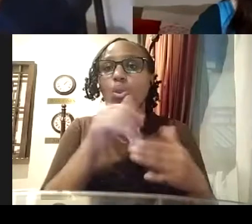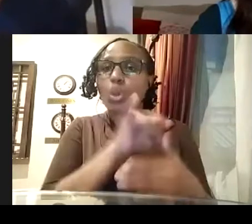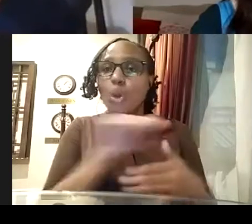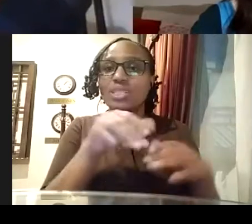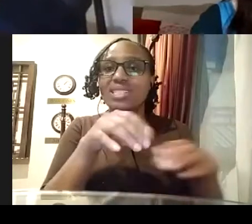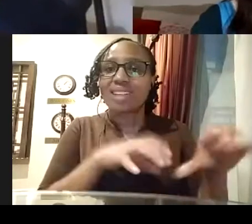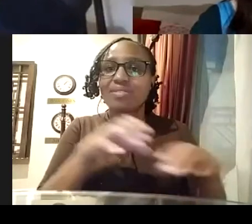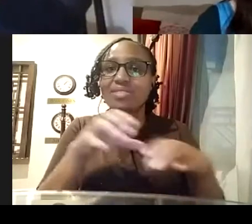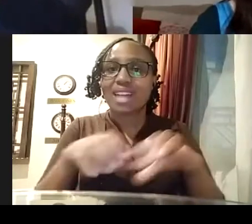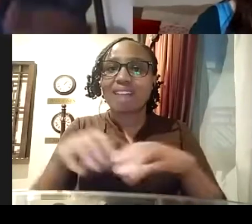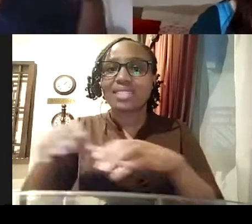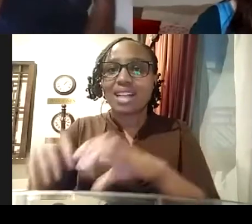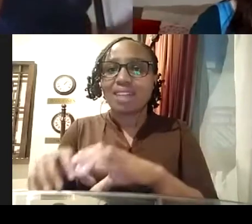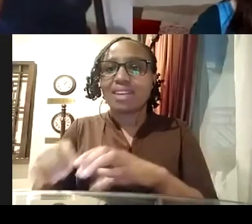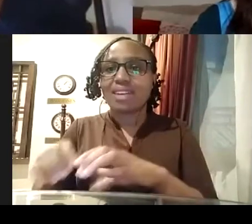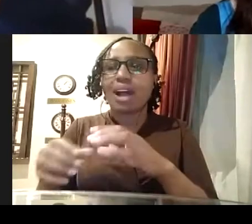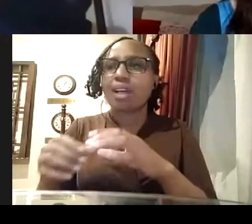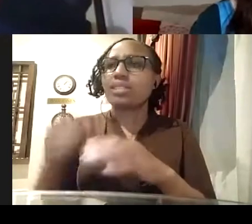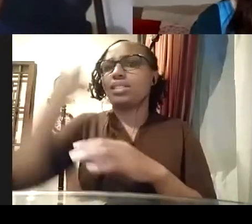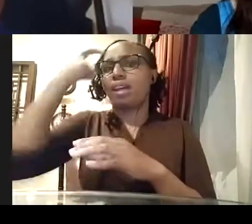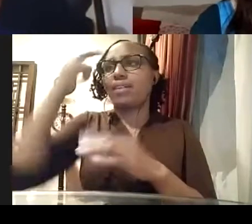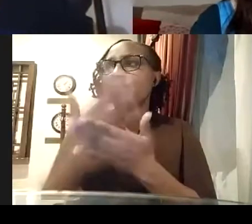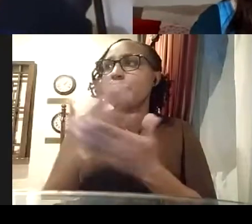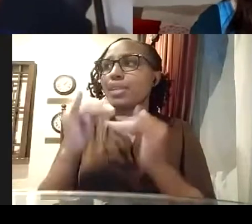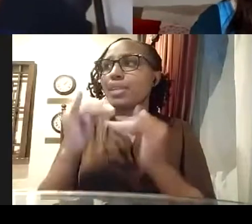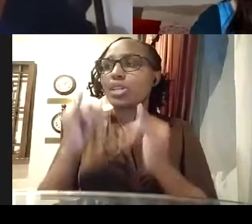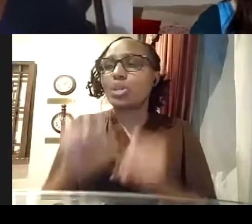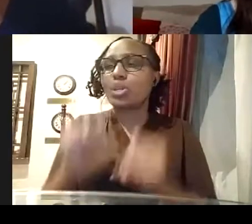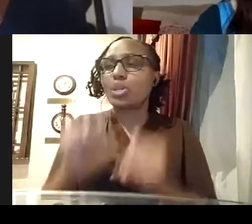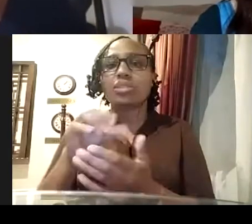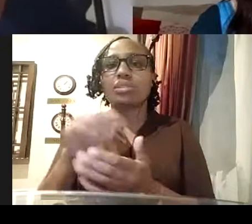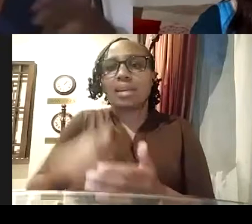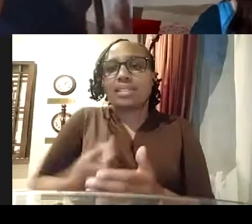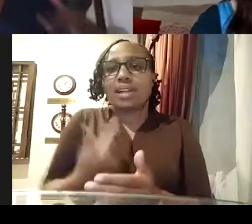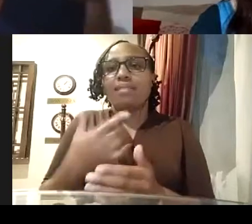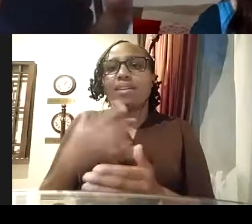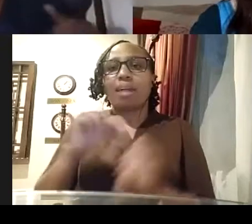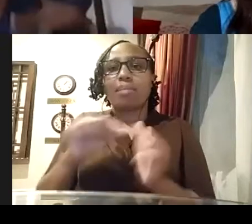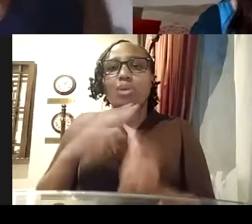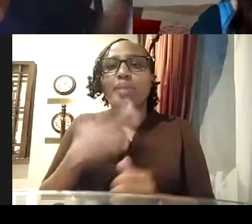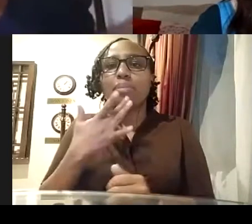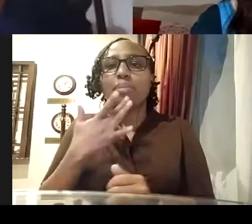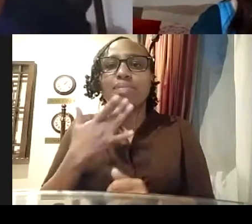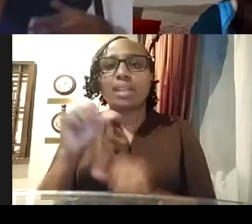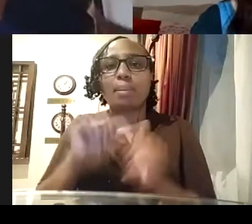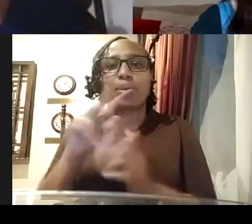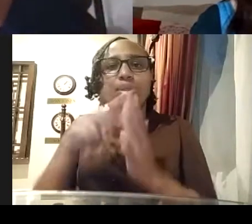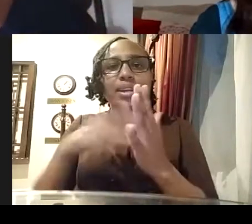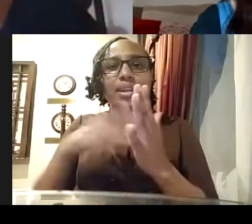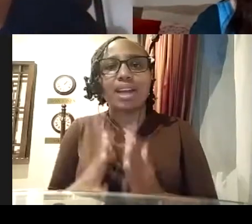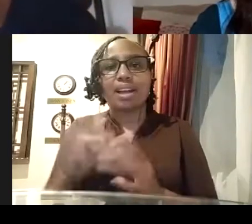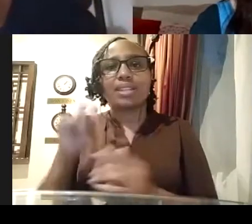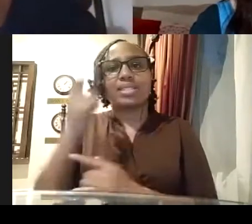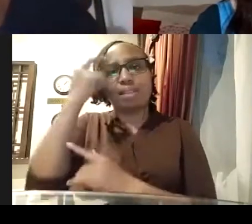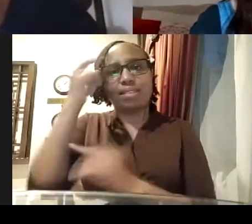because I discovered something new about the situation I was writing about myself, about my privilege, about the readers. I just kept discovering new things or